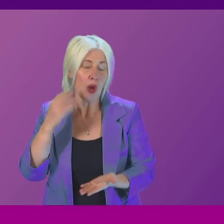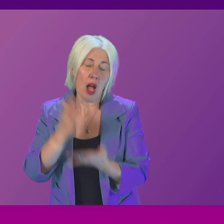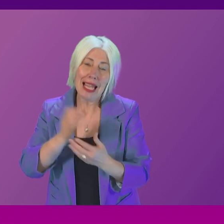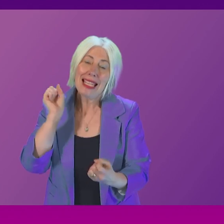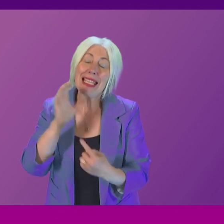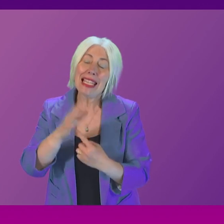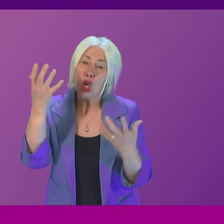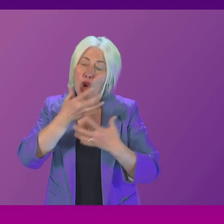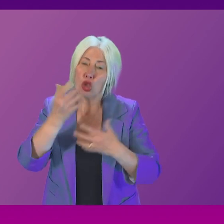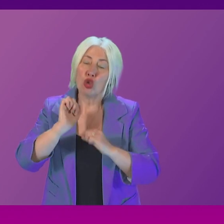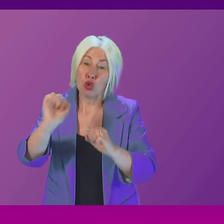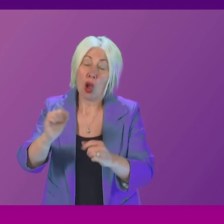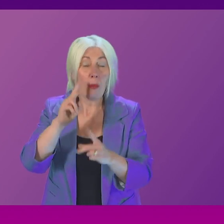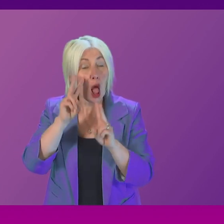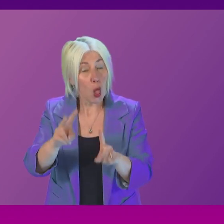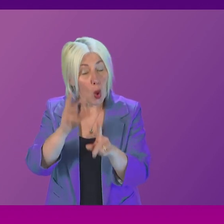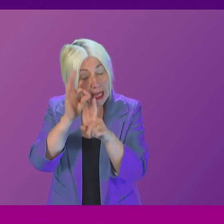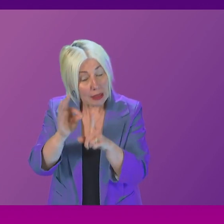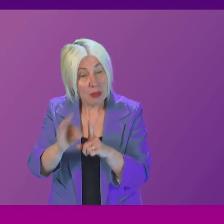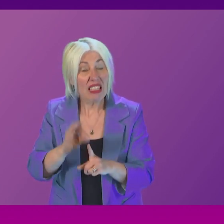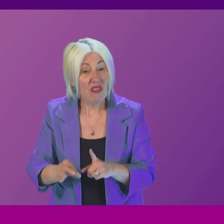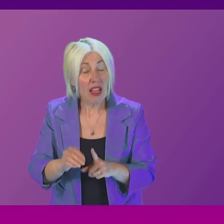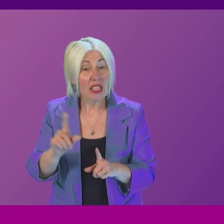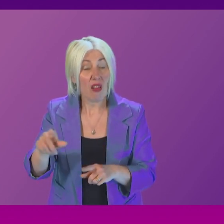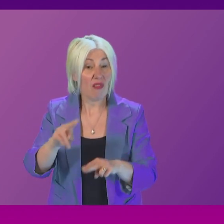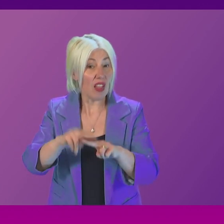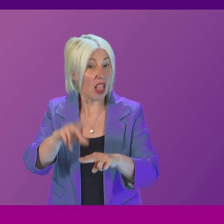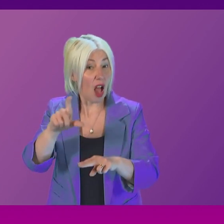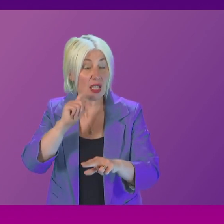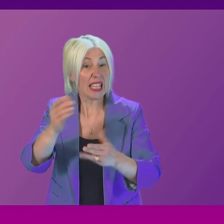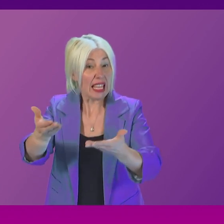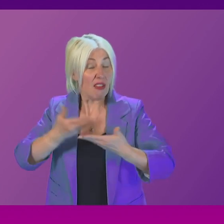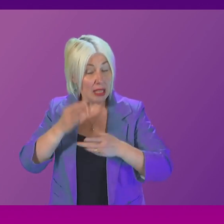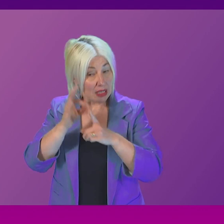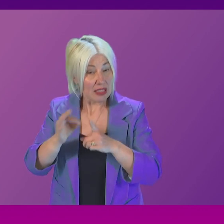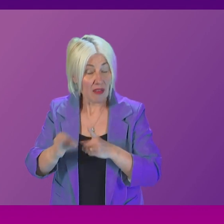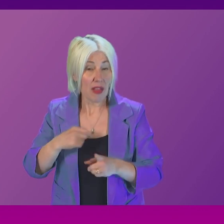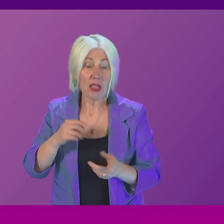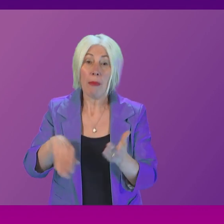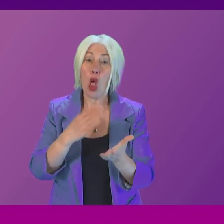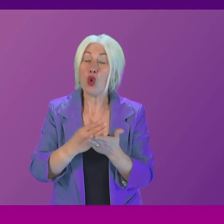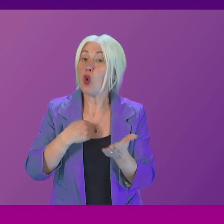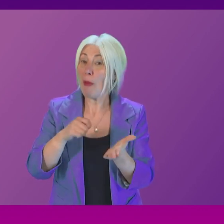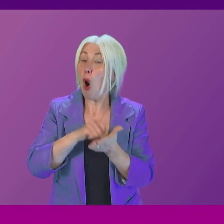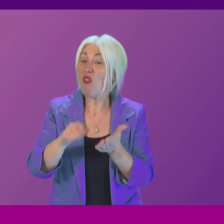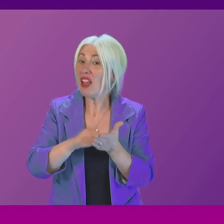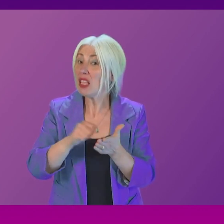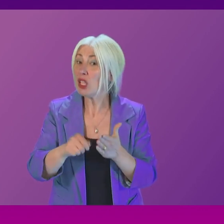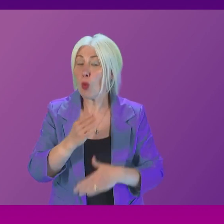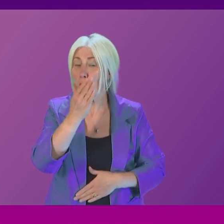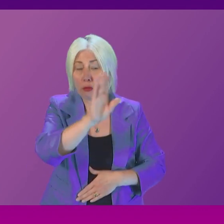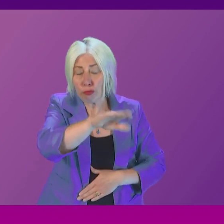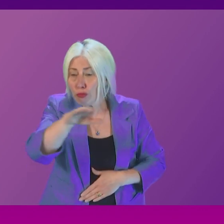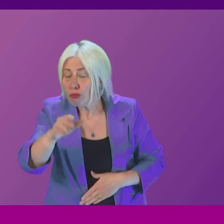happy to look at specifics if Finlay Carson can provide them just now, or even, of course, I'll make sure that my office reaches into the